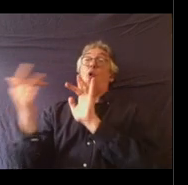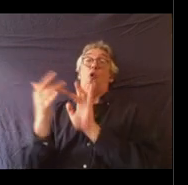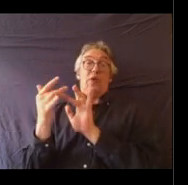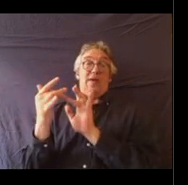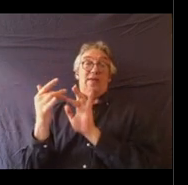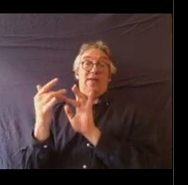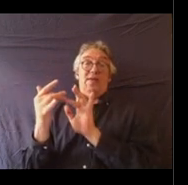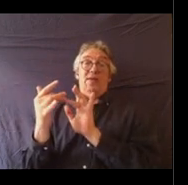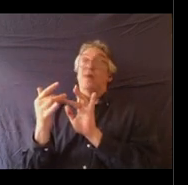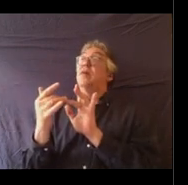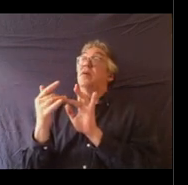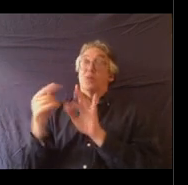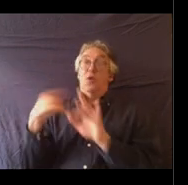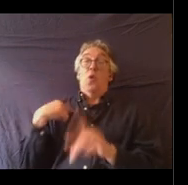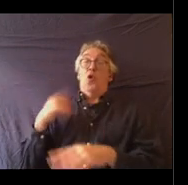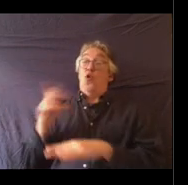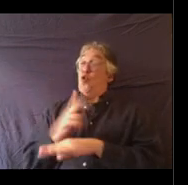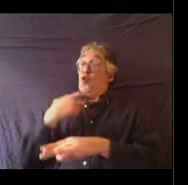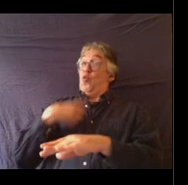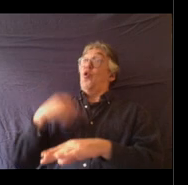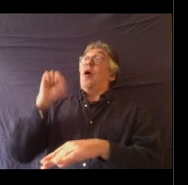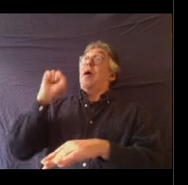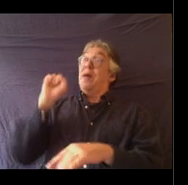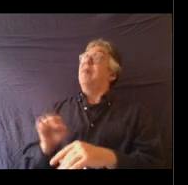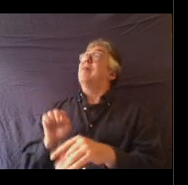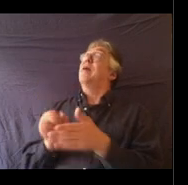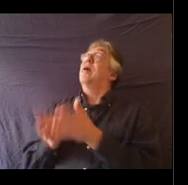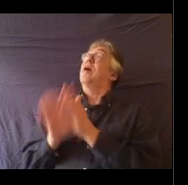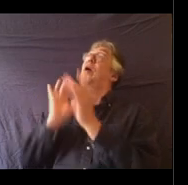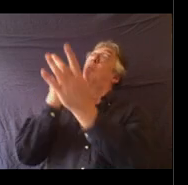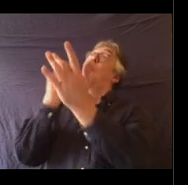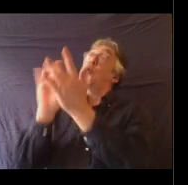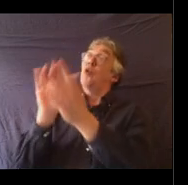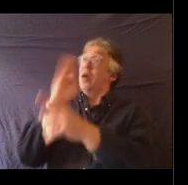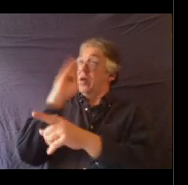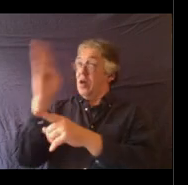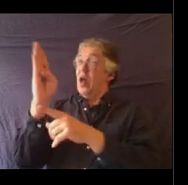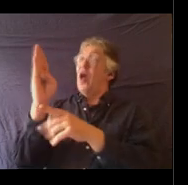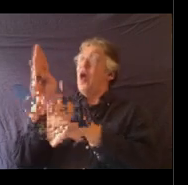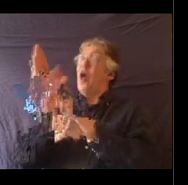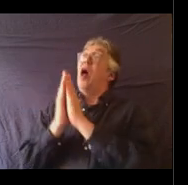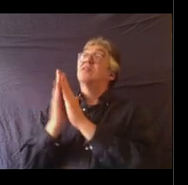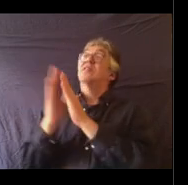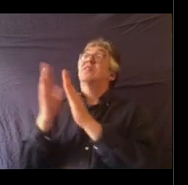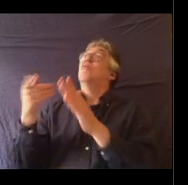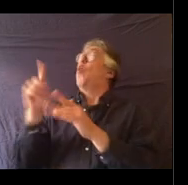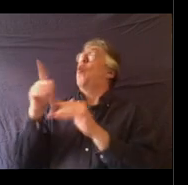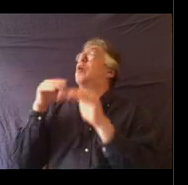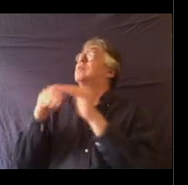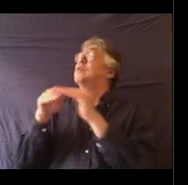the accessibility of their audiovisual media services and also to lodge complaints.